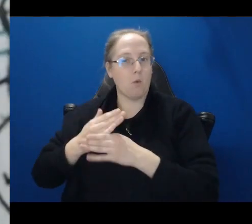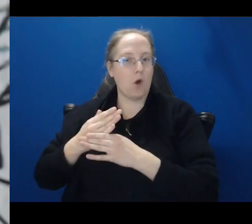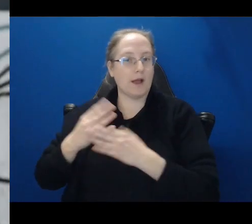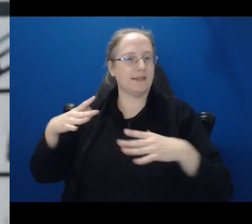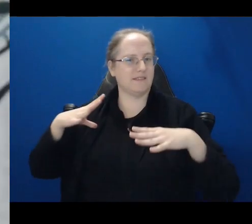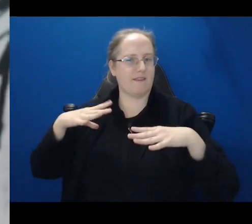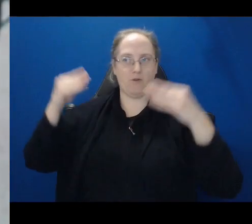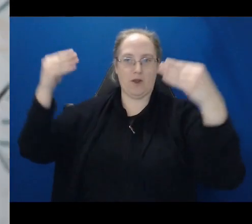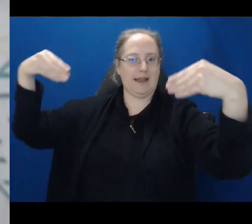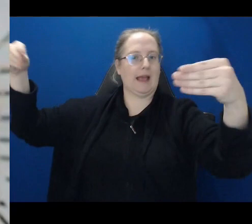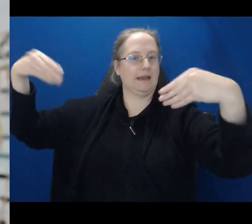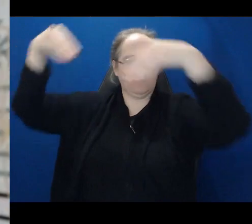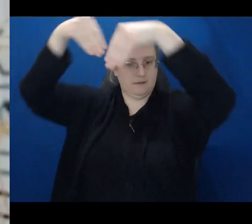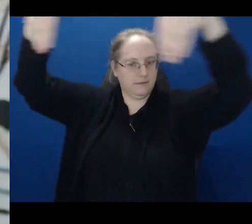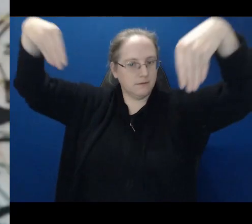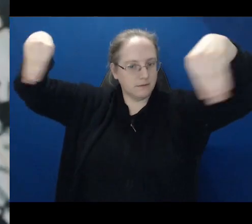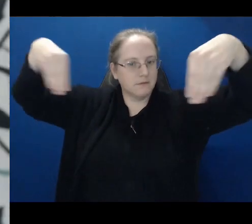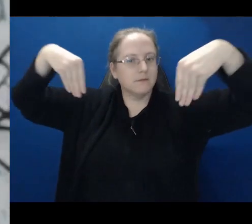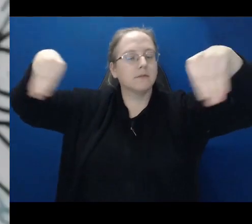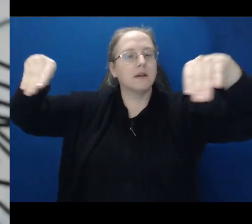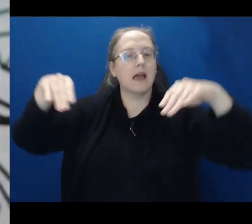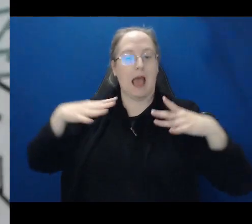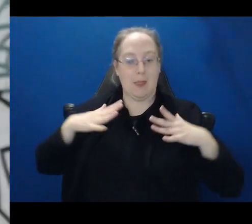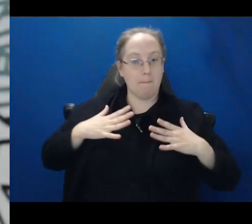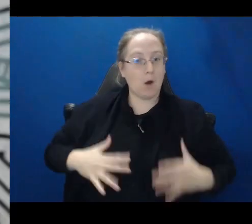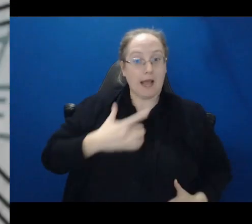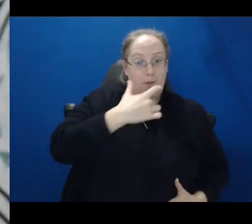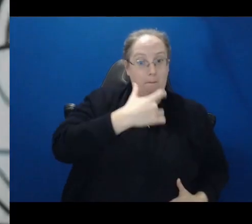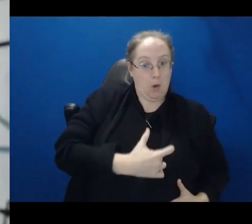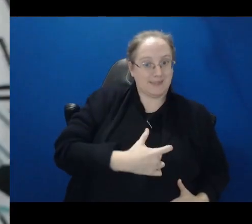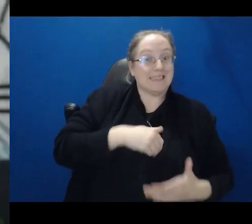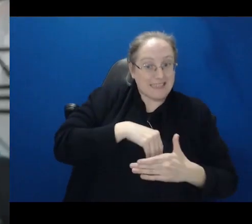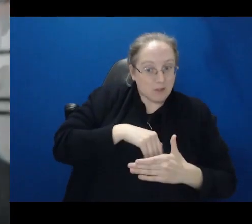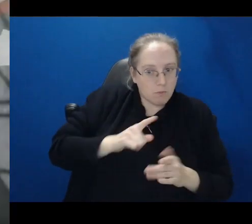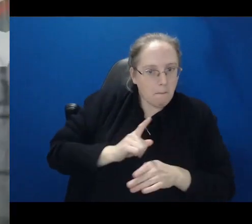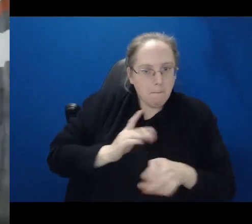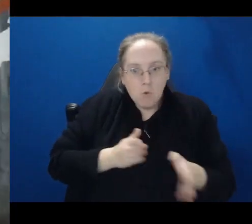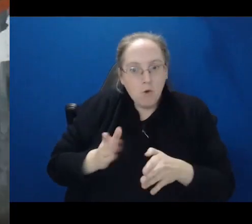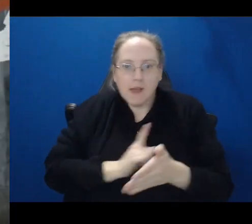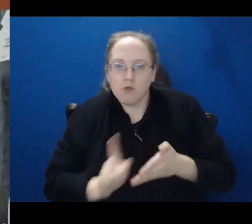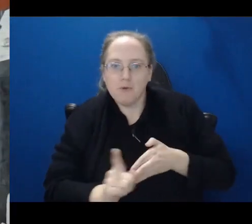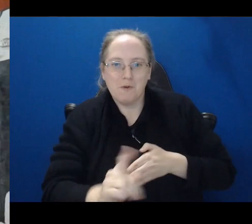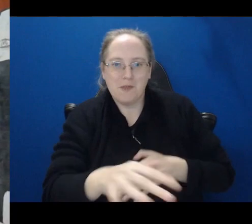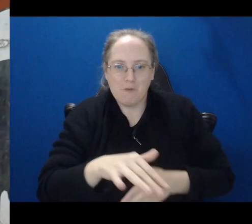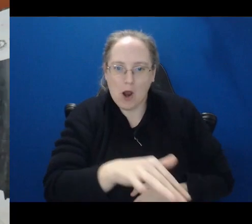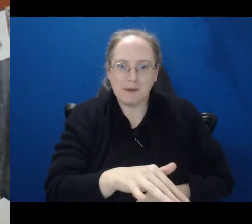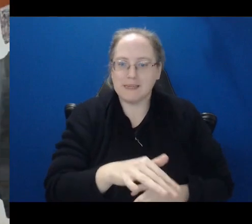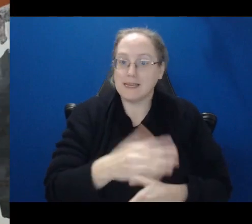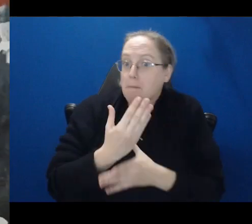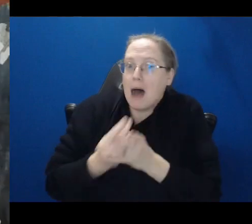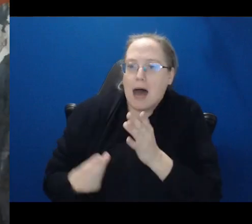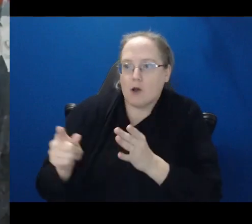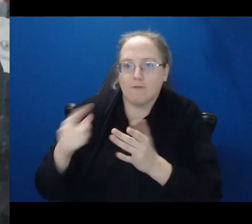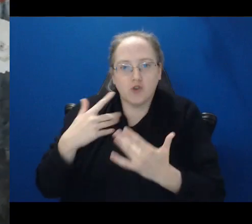people in the space are part of the conversation, it also means that depending where you are in the room, you have